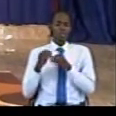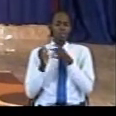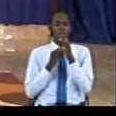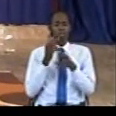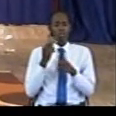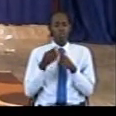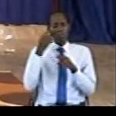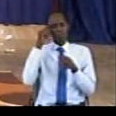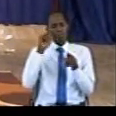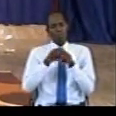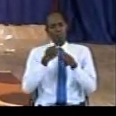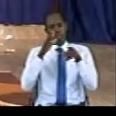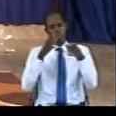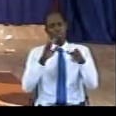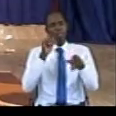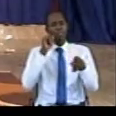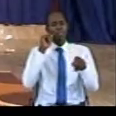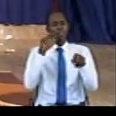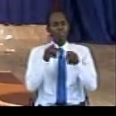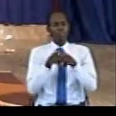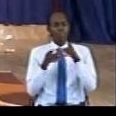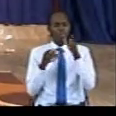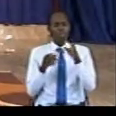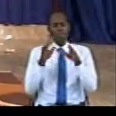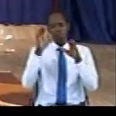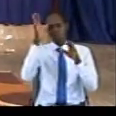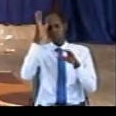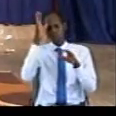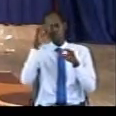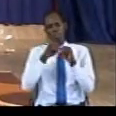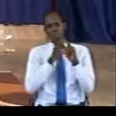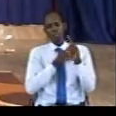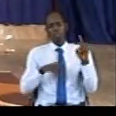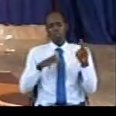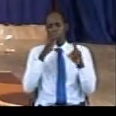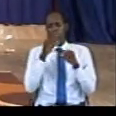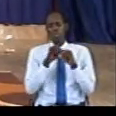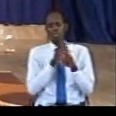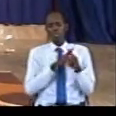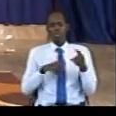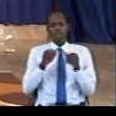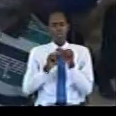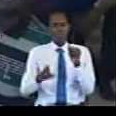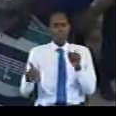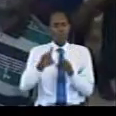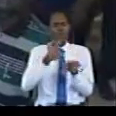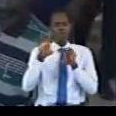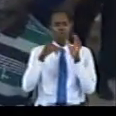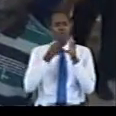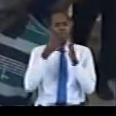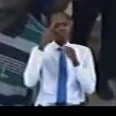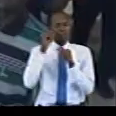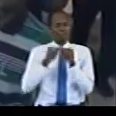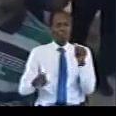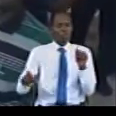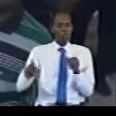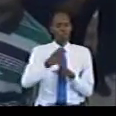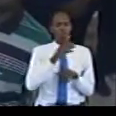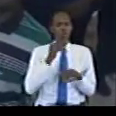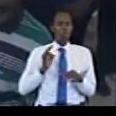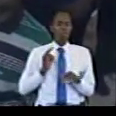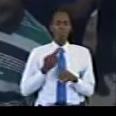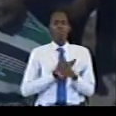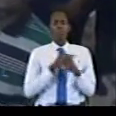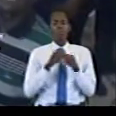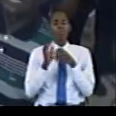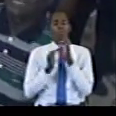there, for the sister there, for the father in the Lord, mother in the Lord, everyone there, do it for every one of us in Jesus' name. And I